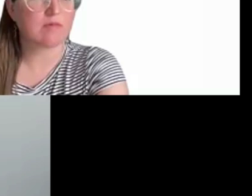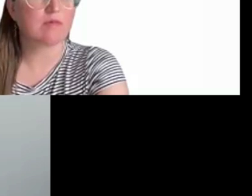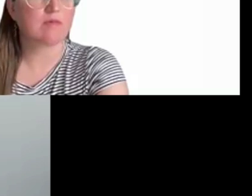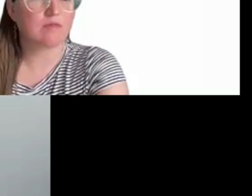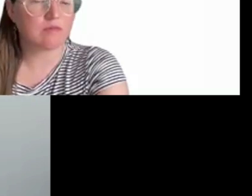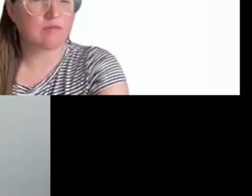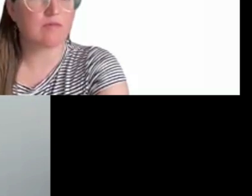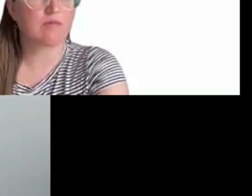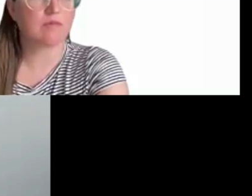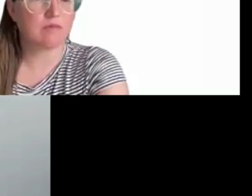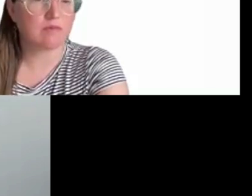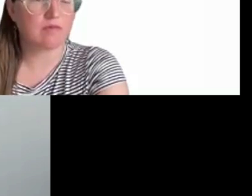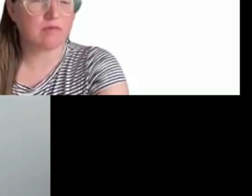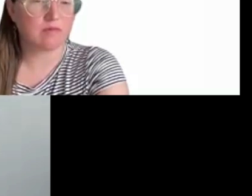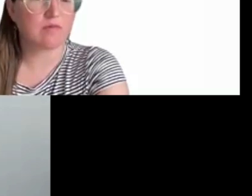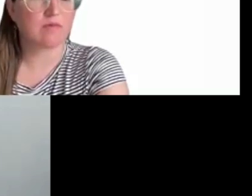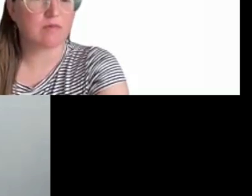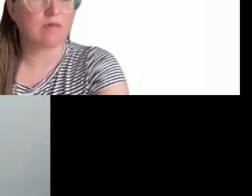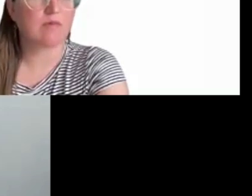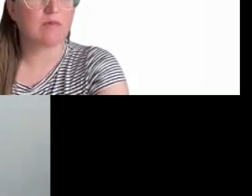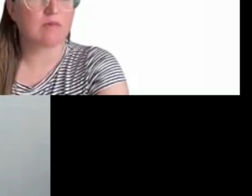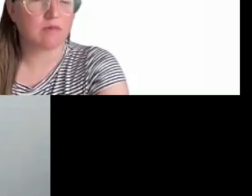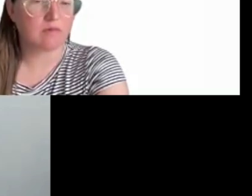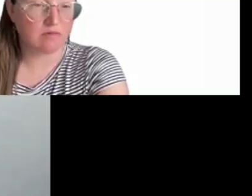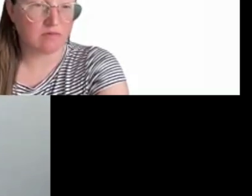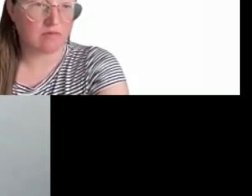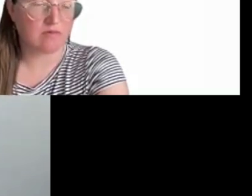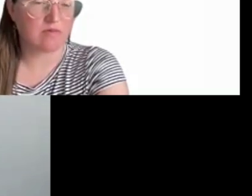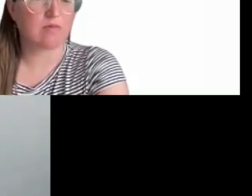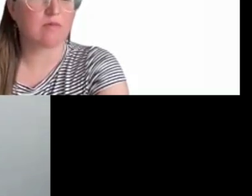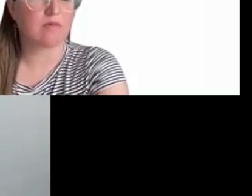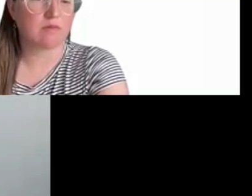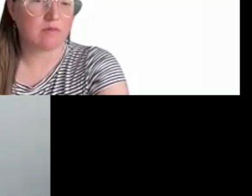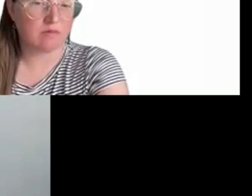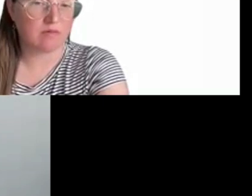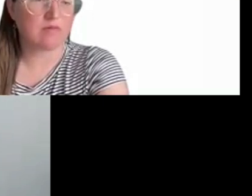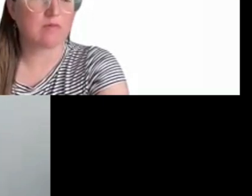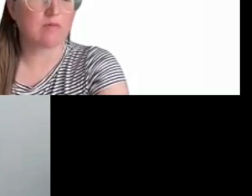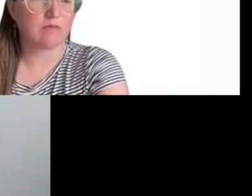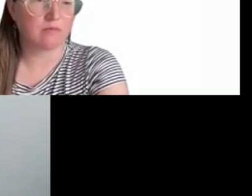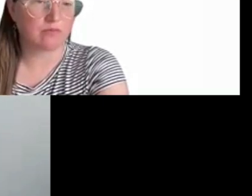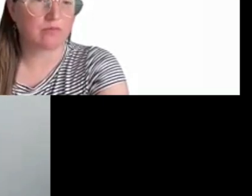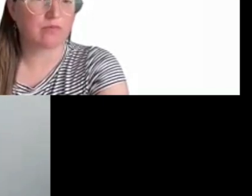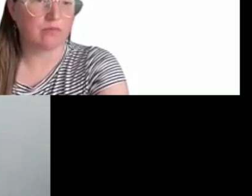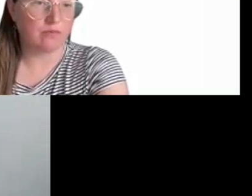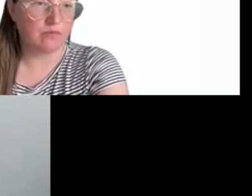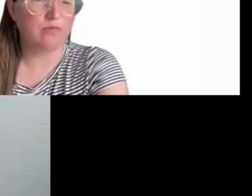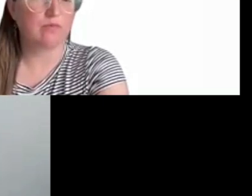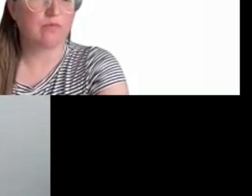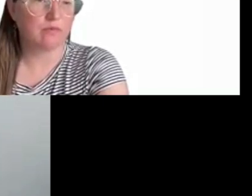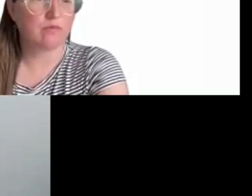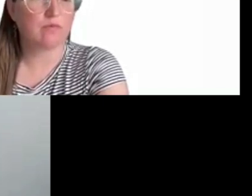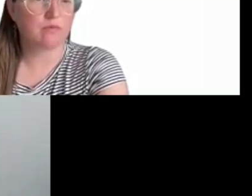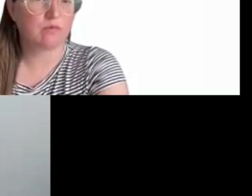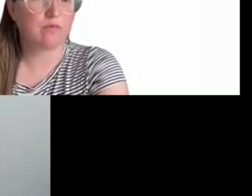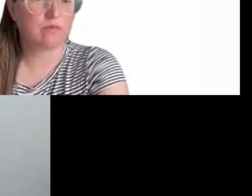plan. And then Wraparound is a process for youth and children in and working with their families. And so, but